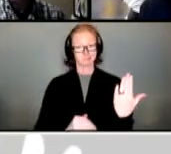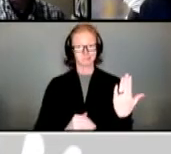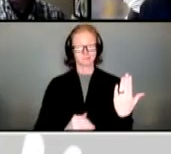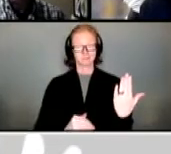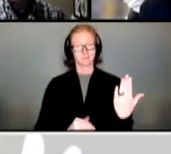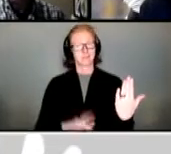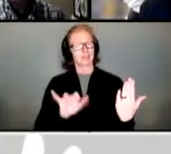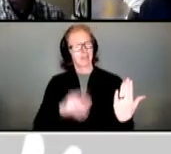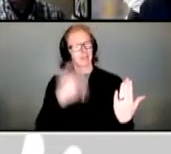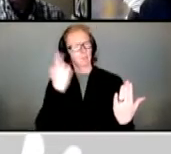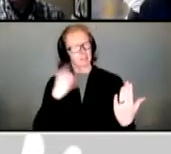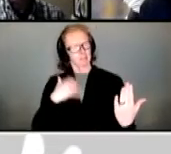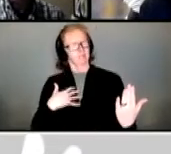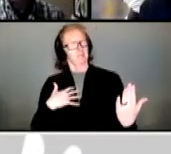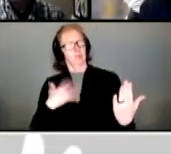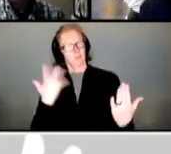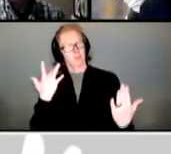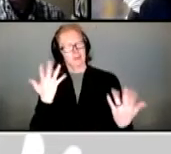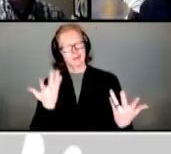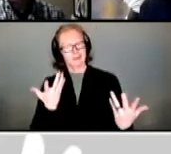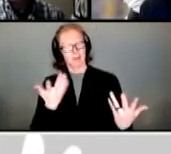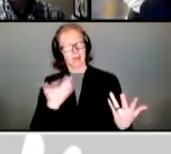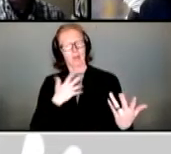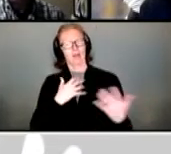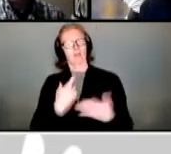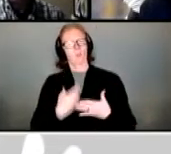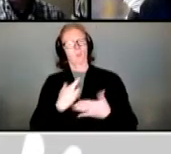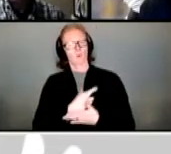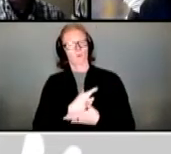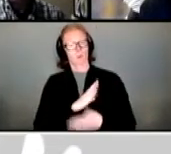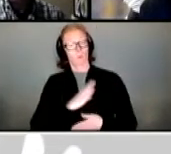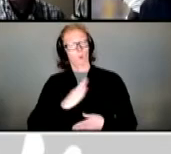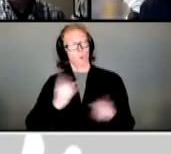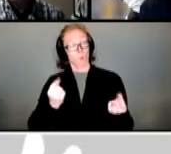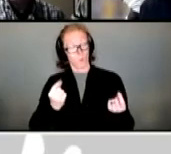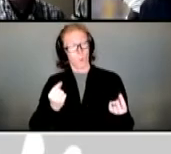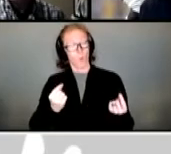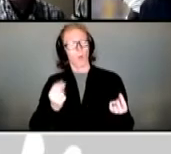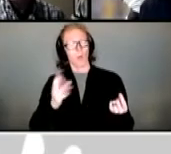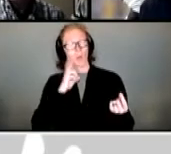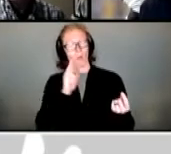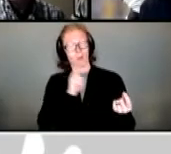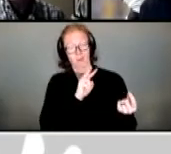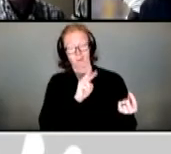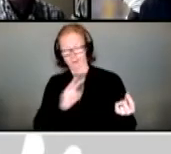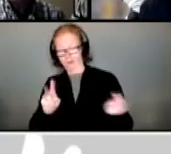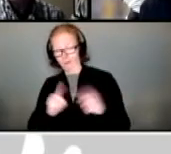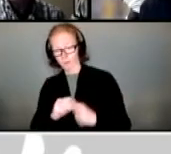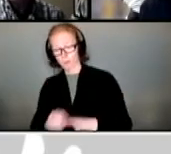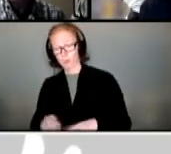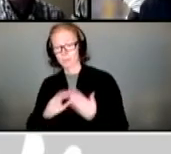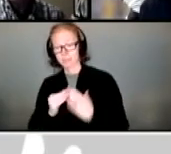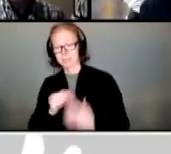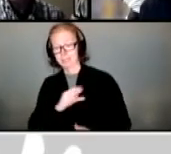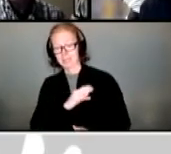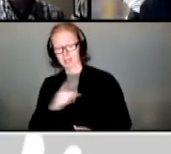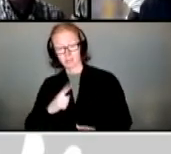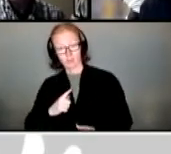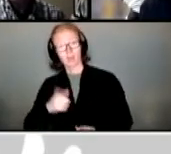that's one of the reasons right now that the current review board has, when they go, their cases go to city council has the final